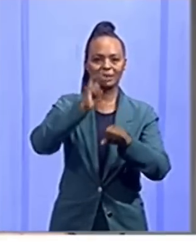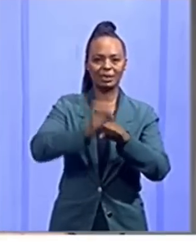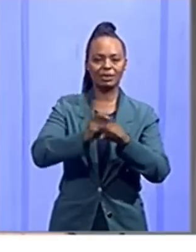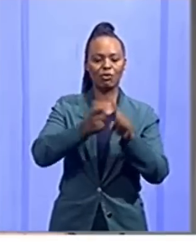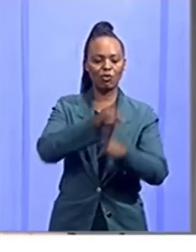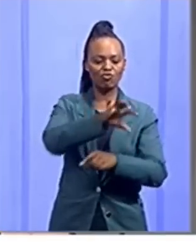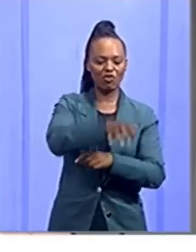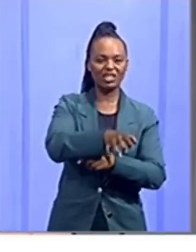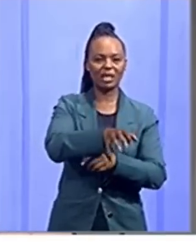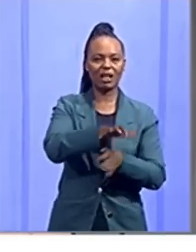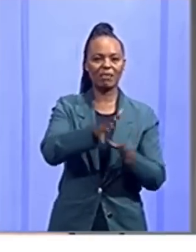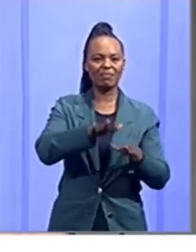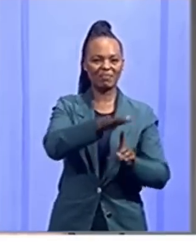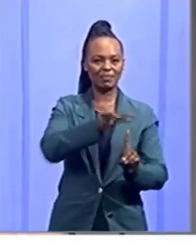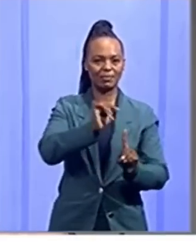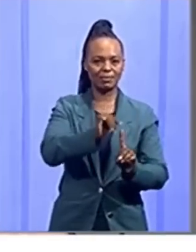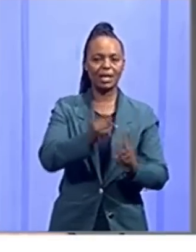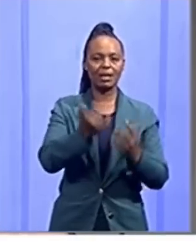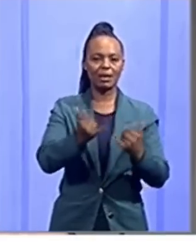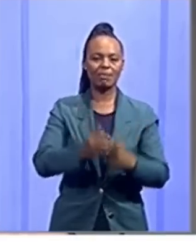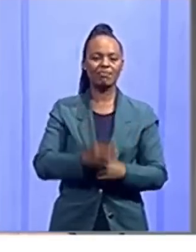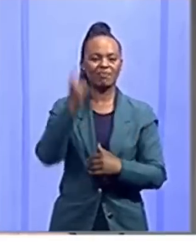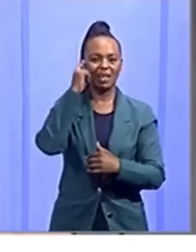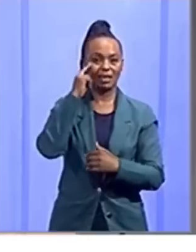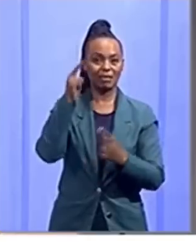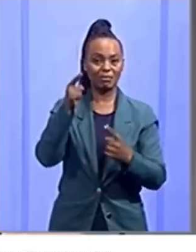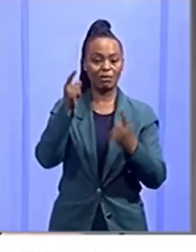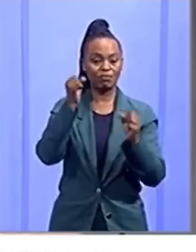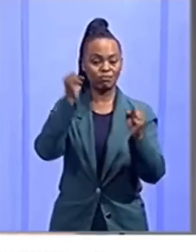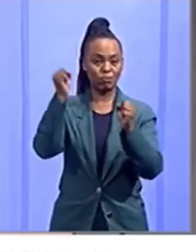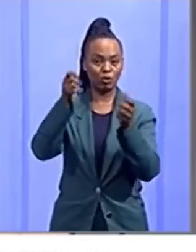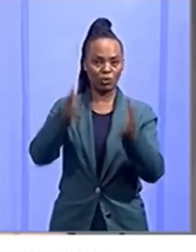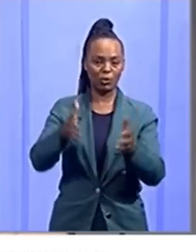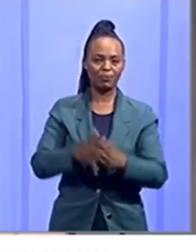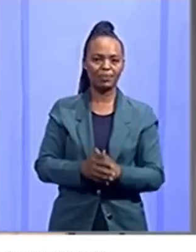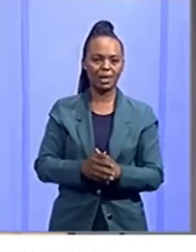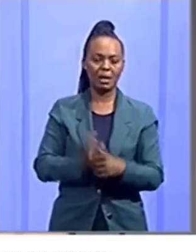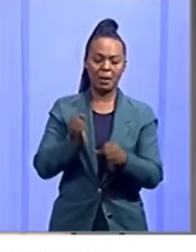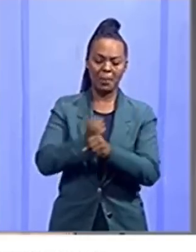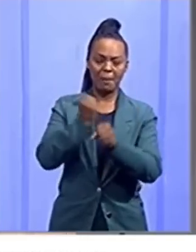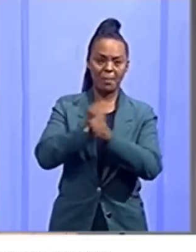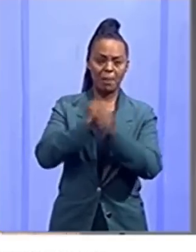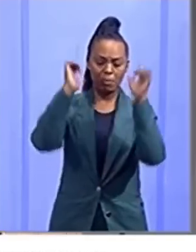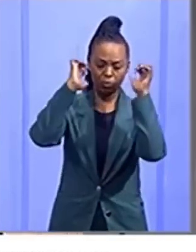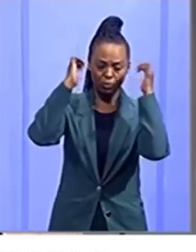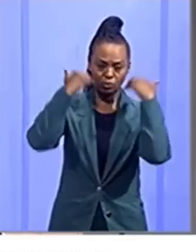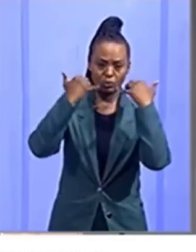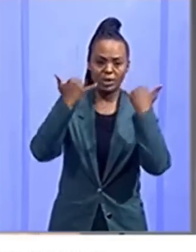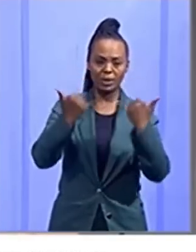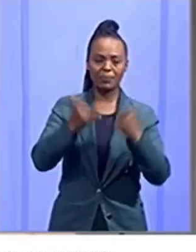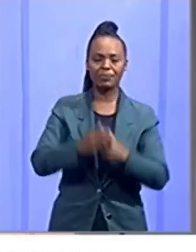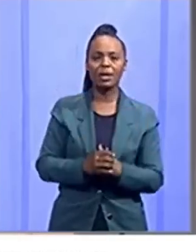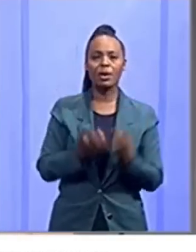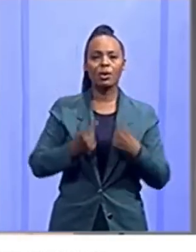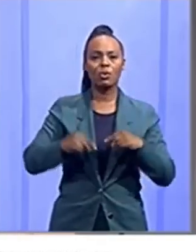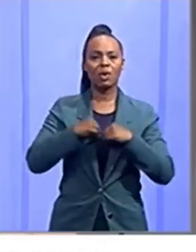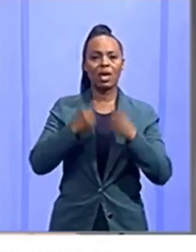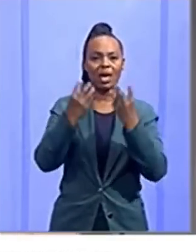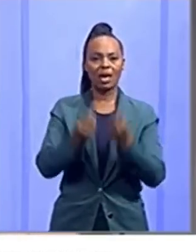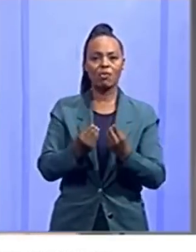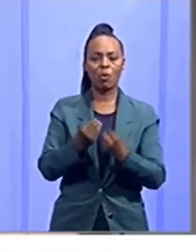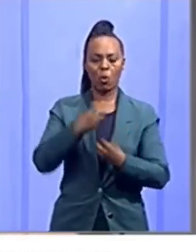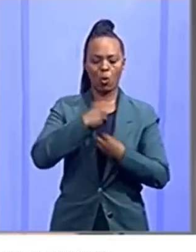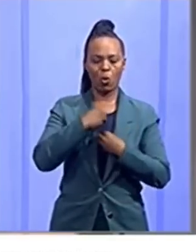level, and I think that's what they're bringing here. And they're finding us hard at work, like you're saying. So, for example, we've got our own